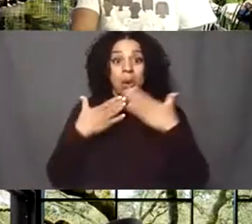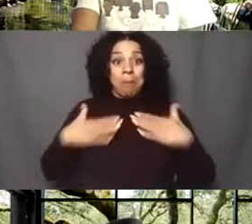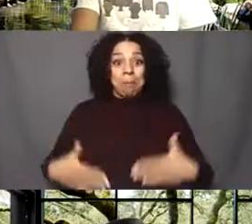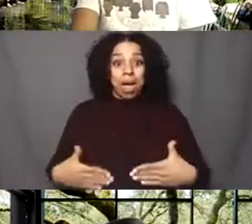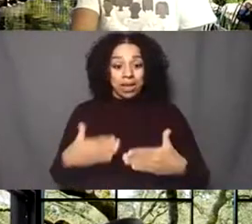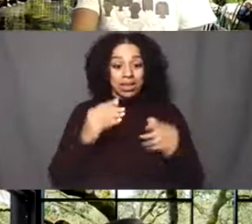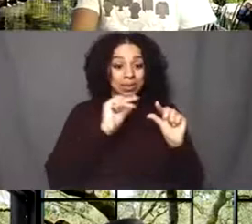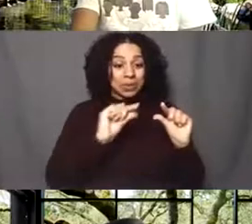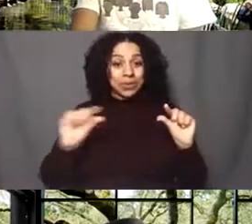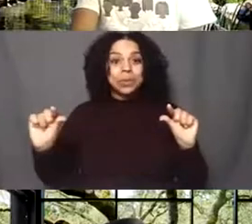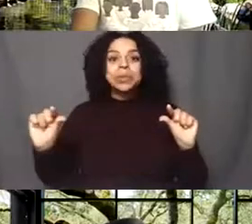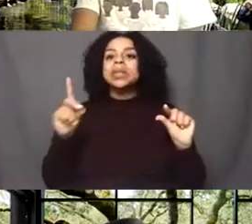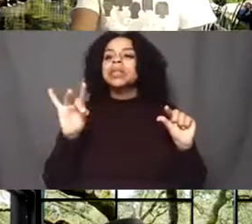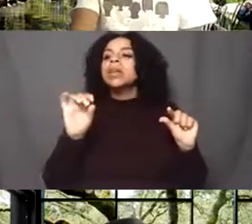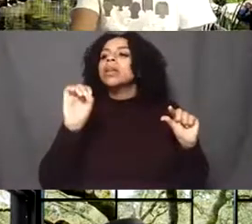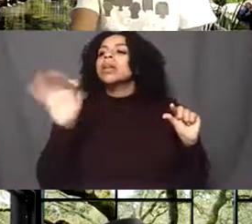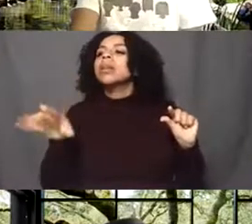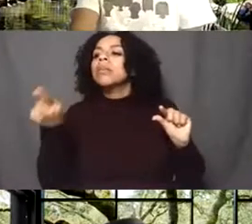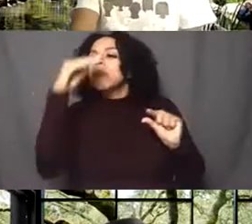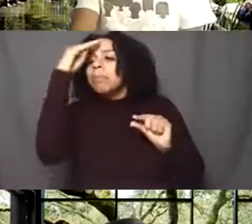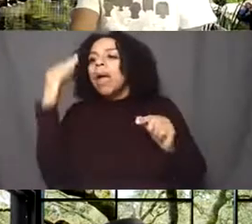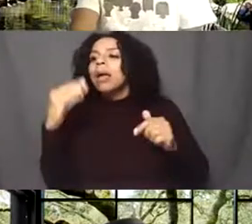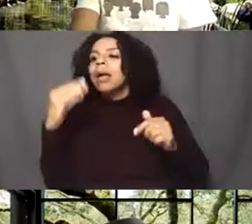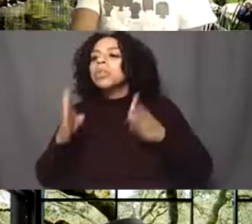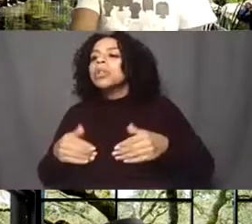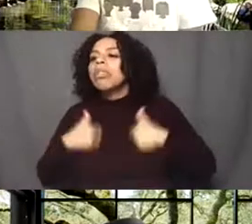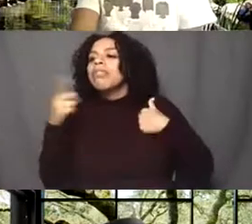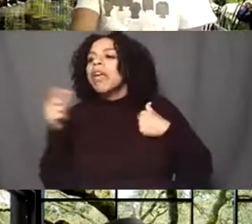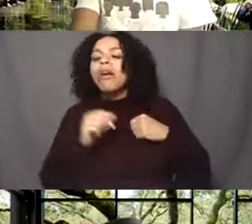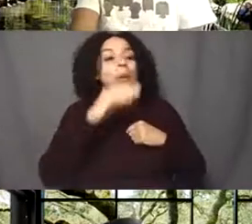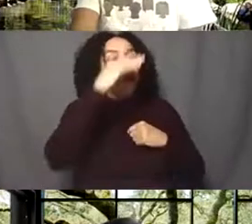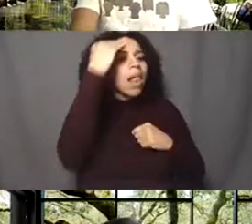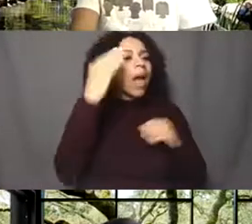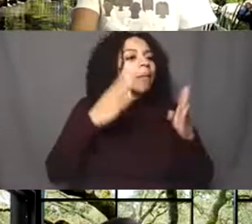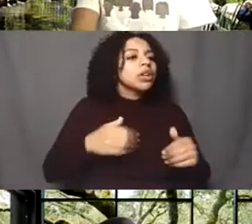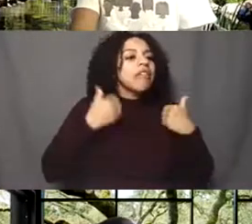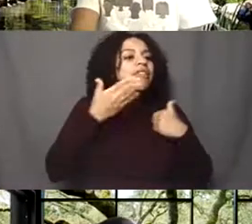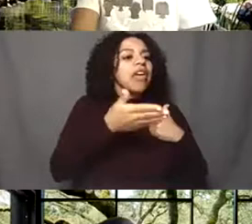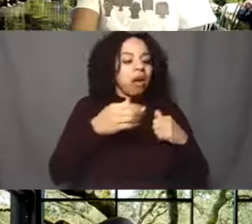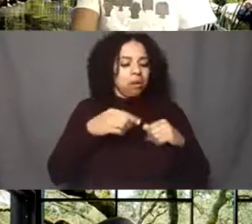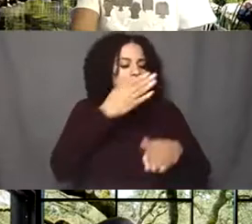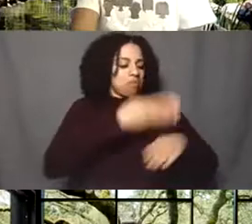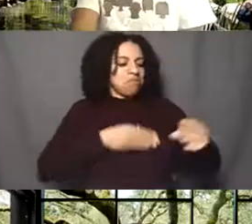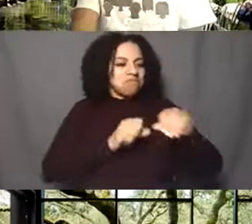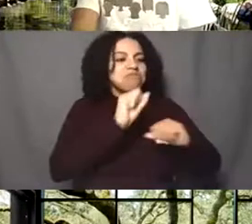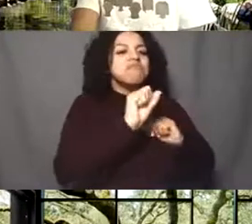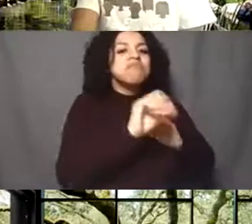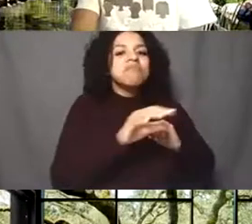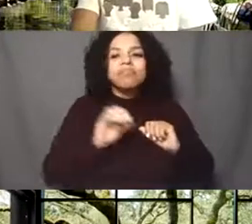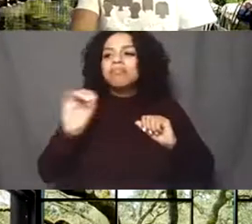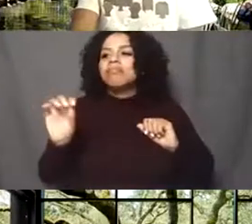Like, we don't want to deal with that. And he's forcing the confrontation. And there's this great little story about, so he's in